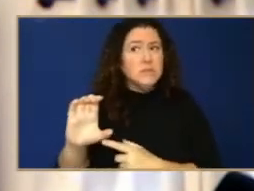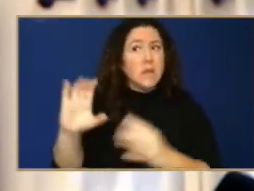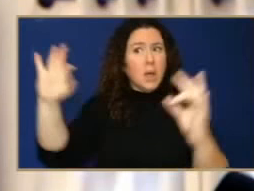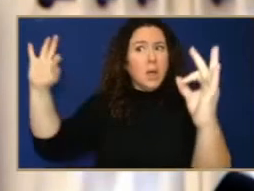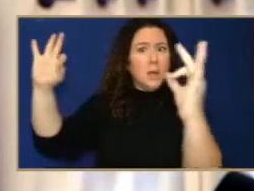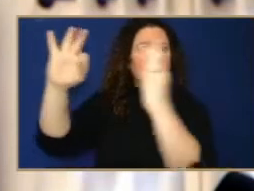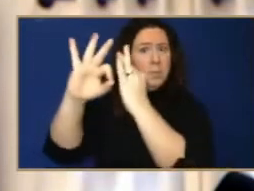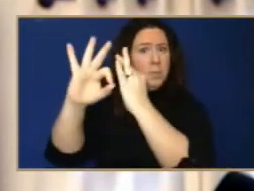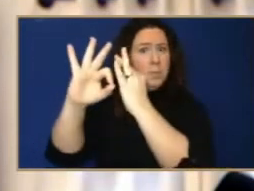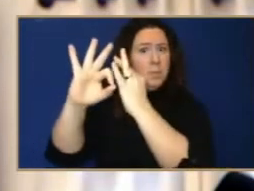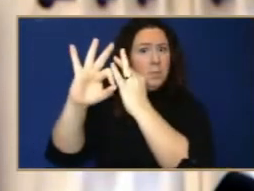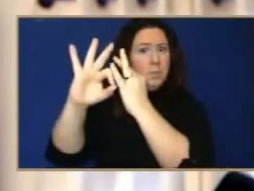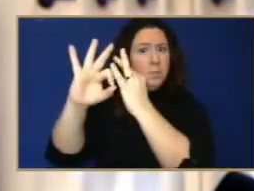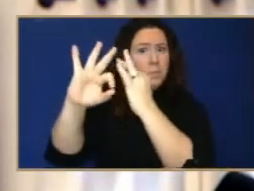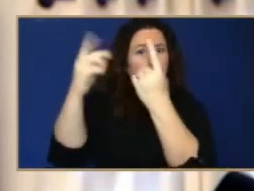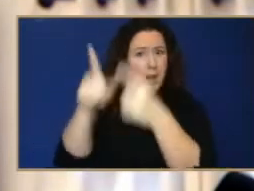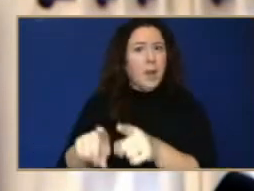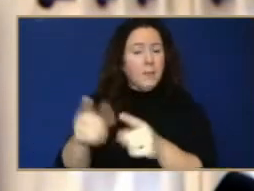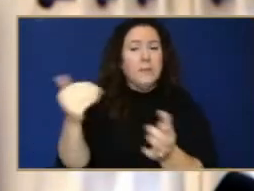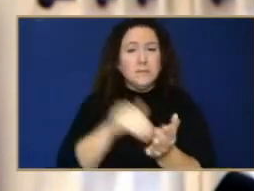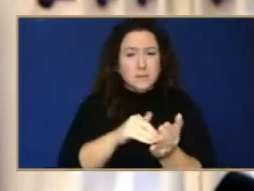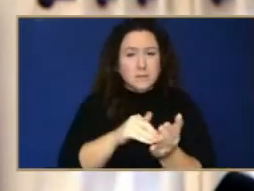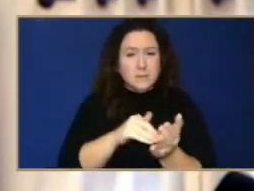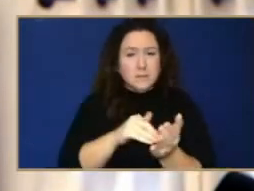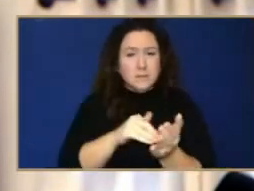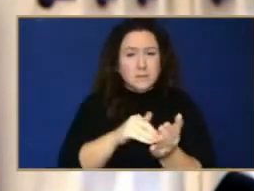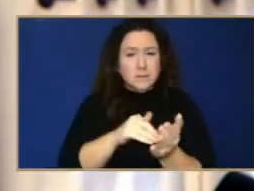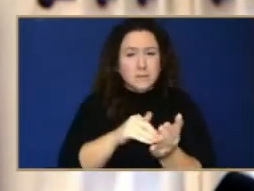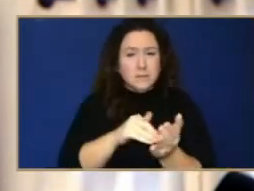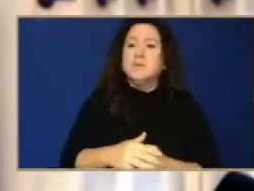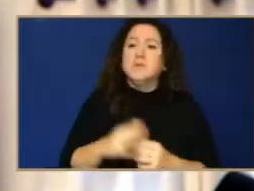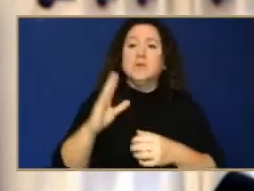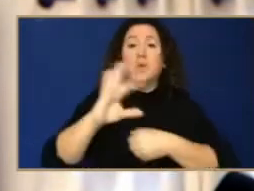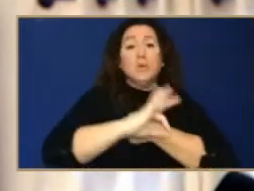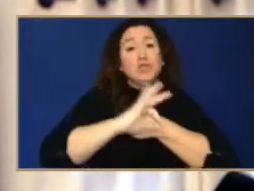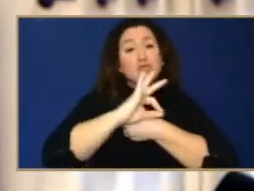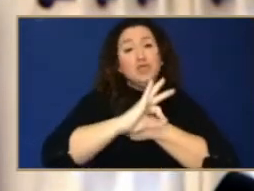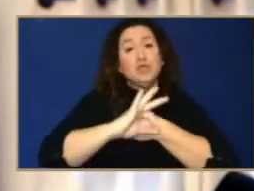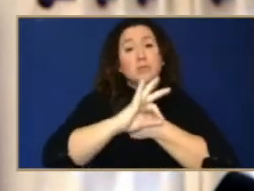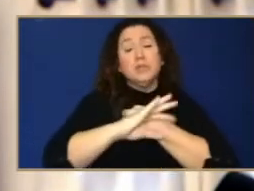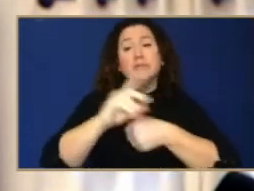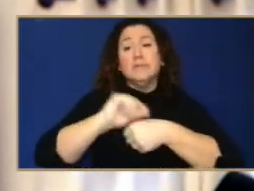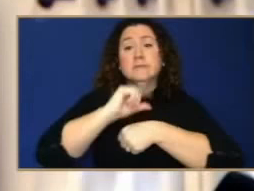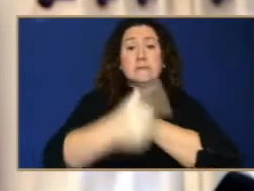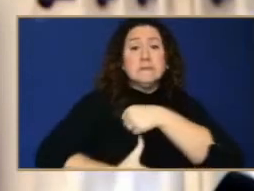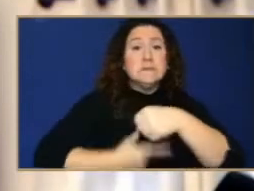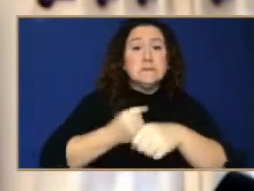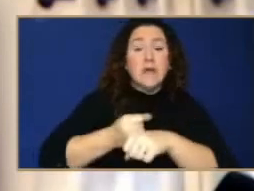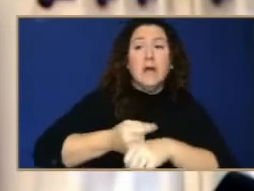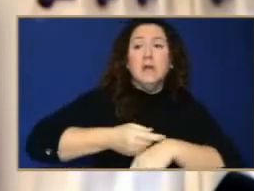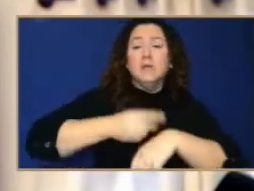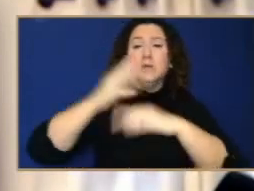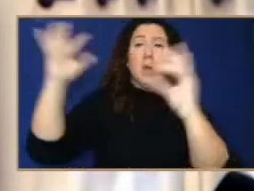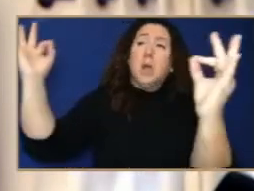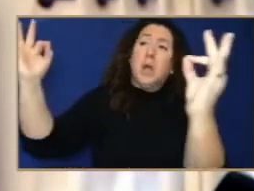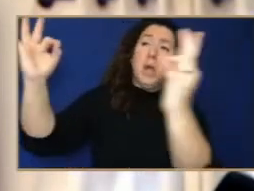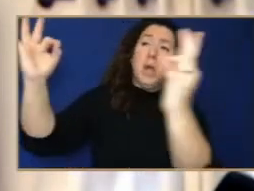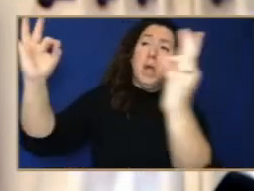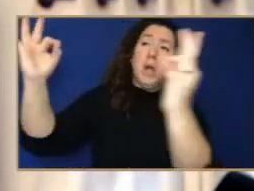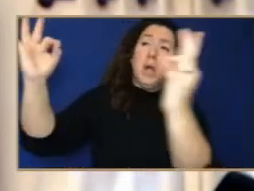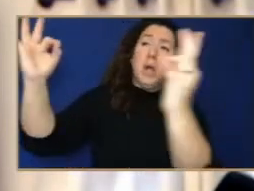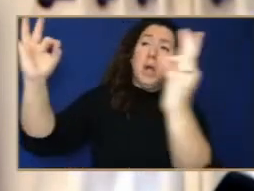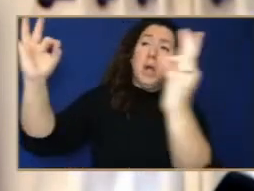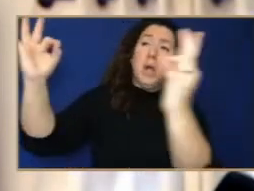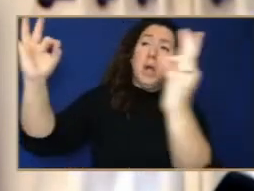were near in the sky, very near to each other. Maybe it wasn't a tenth of a degree, but maybe a degree apart. So it's possible that a